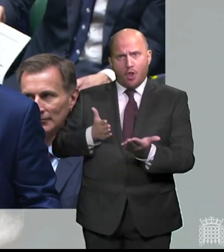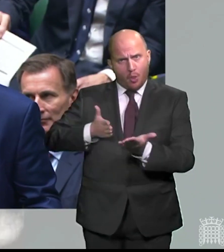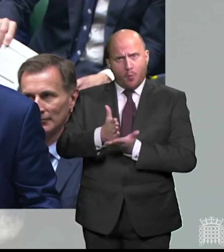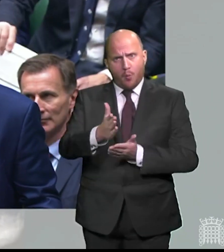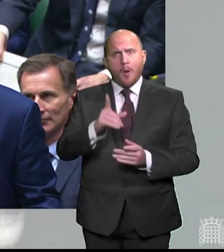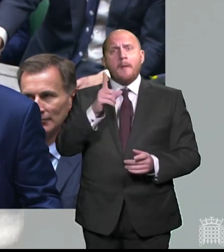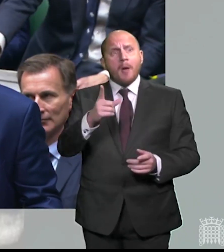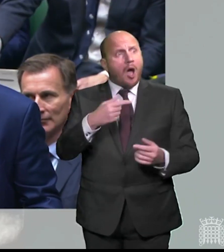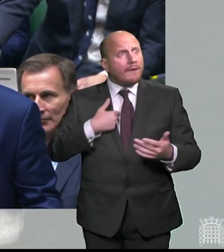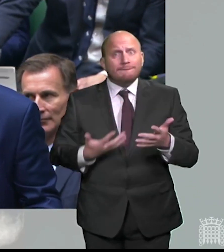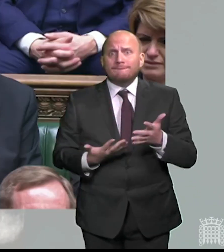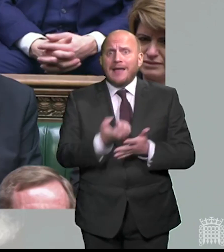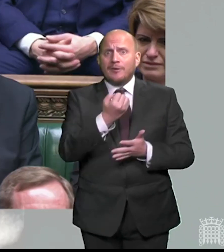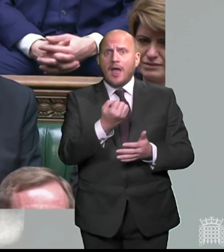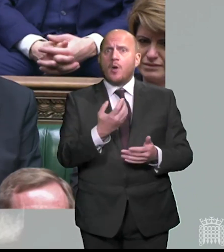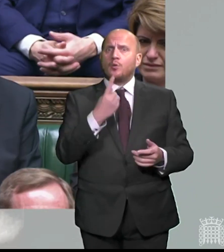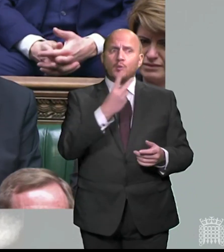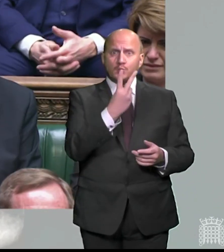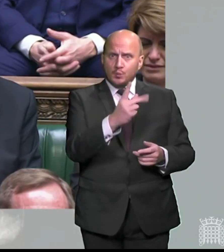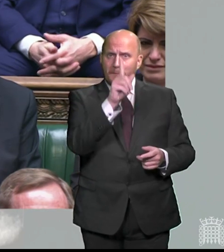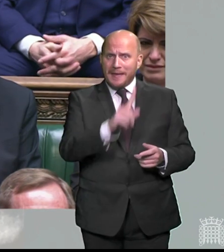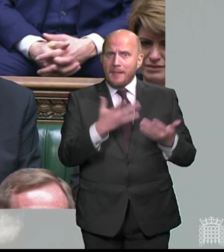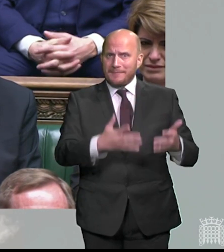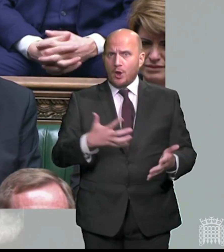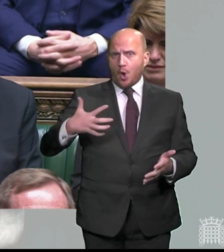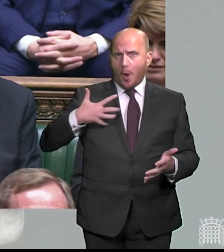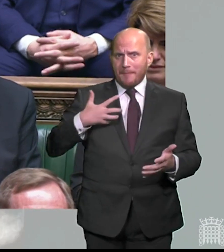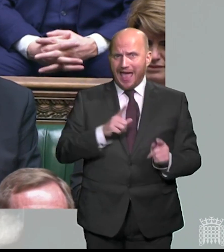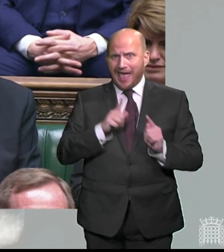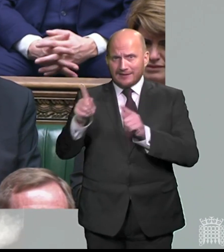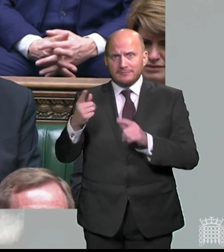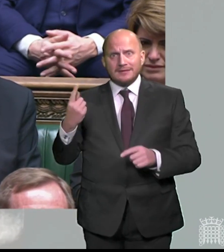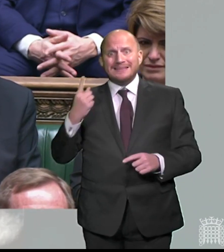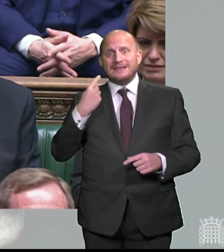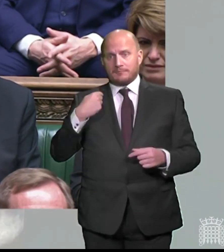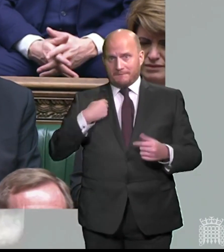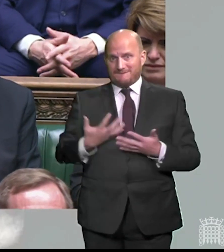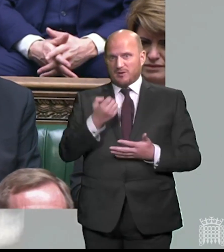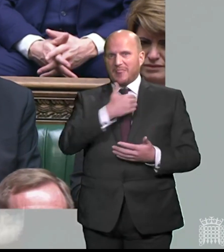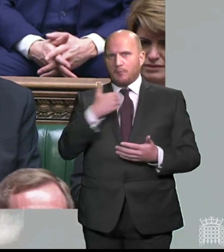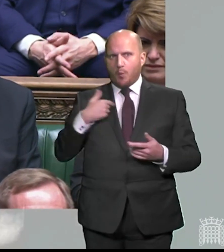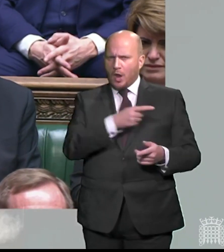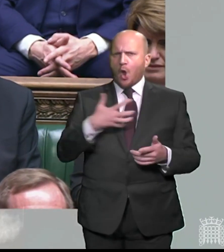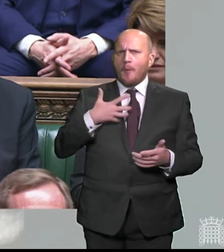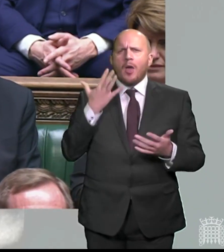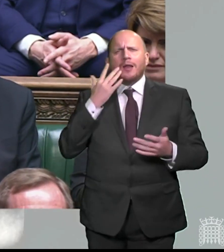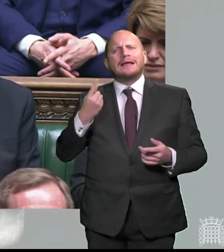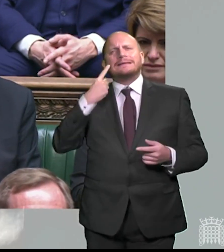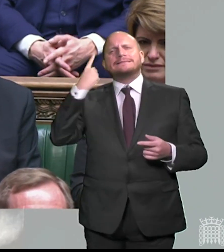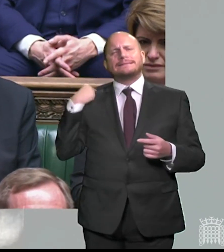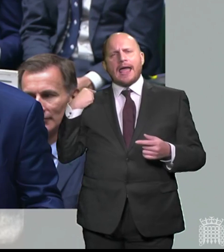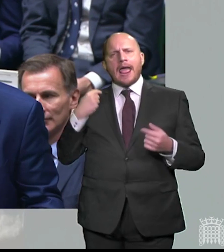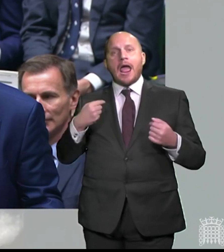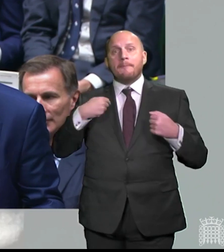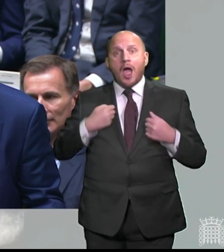immediately I heard that 2 complaints had been made. I believe they were made yesterday. I was notified this morning. I immediately asked the Prime Minister to set